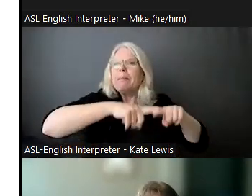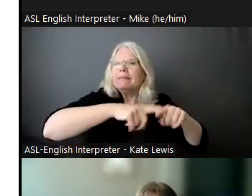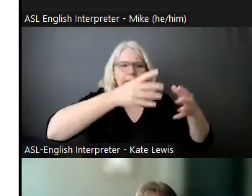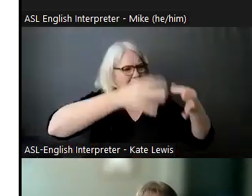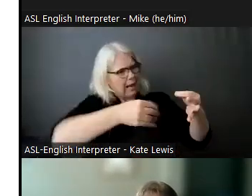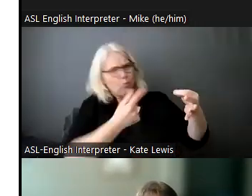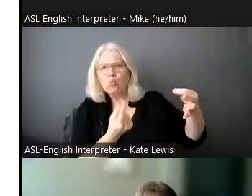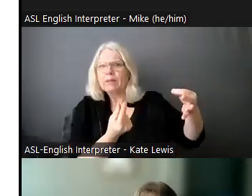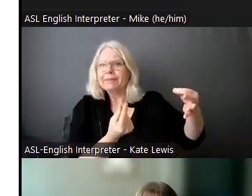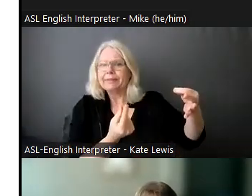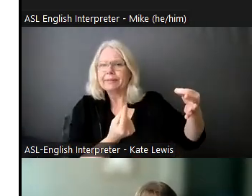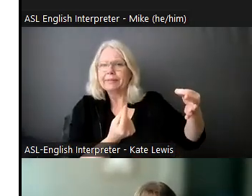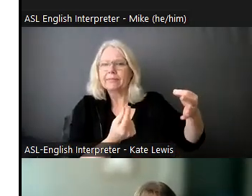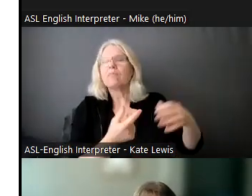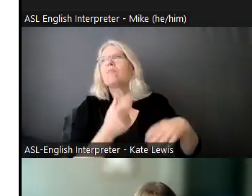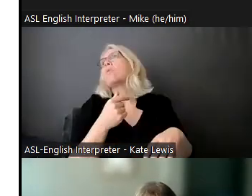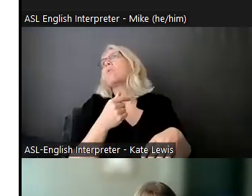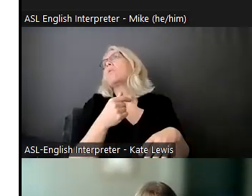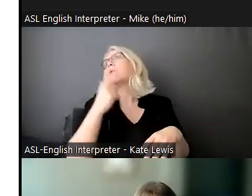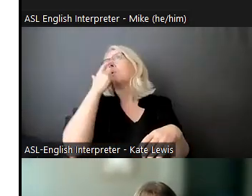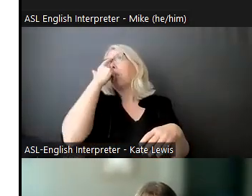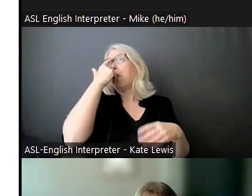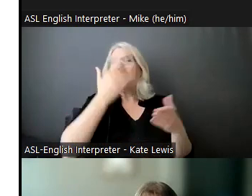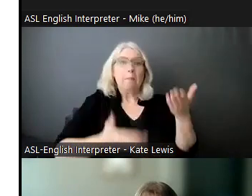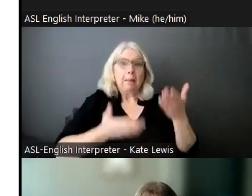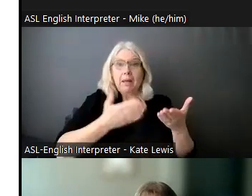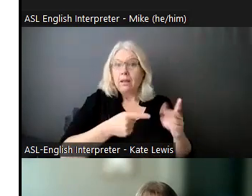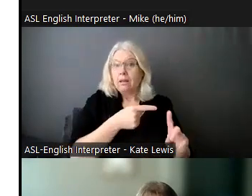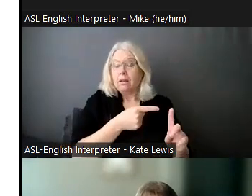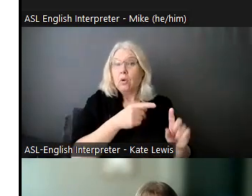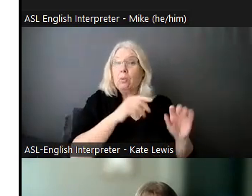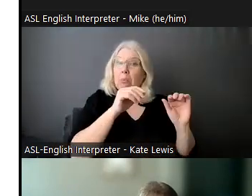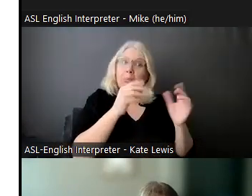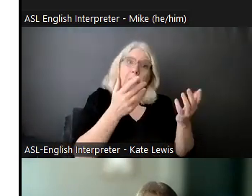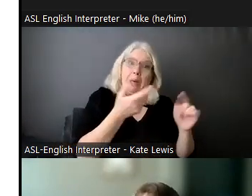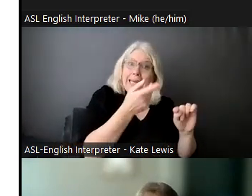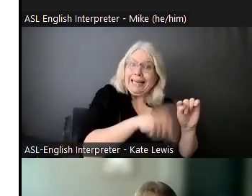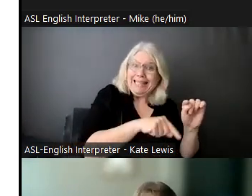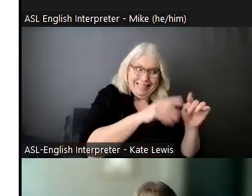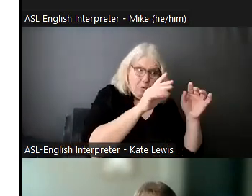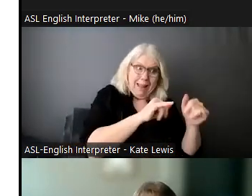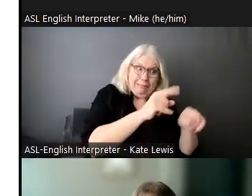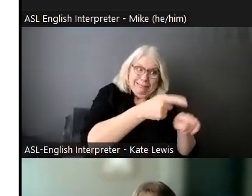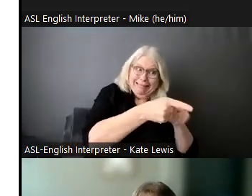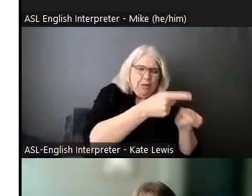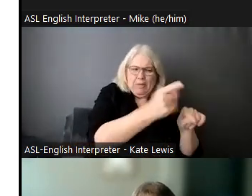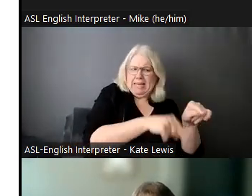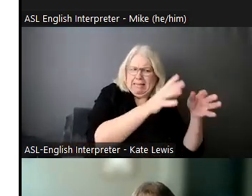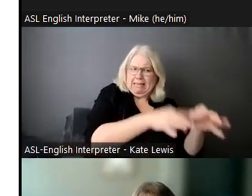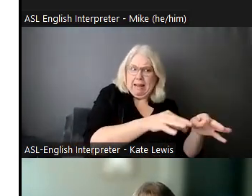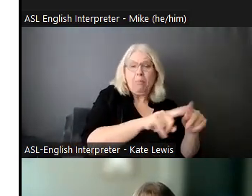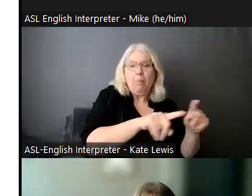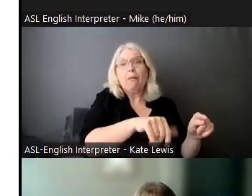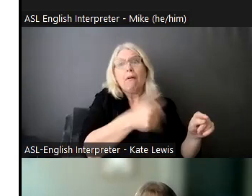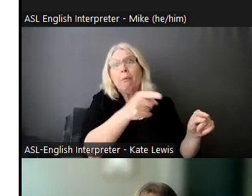now. So just because someone can or cannot make decisions in one area, that doesn't translate to the other